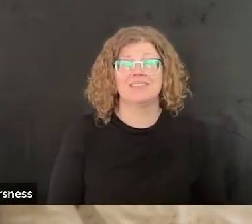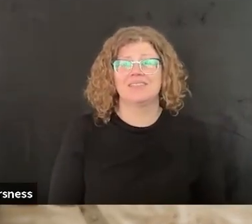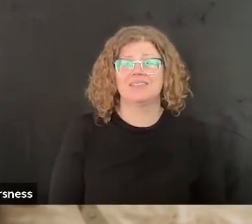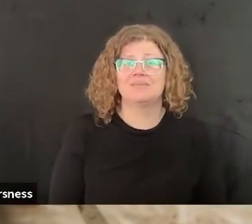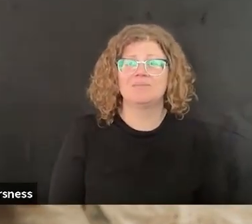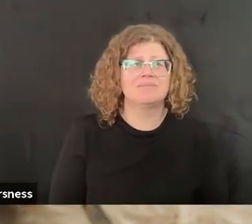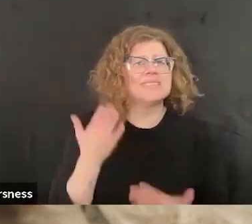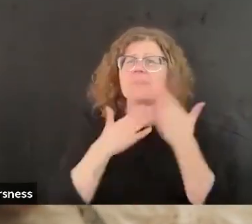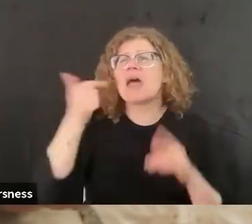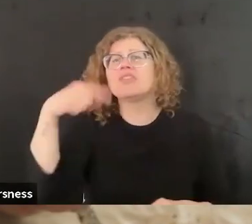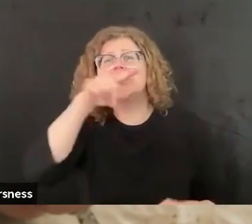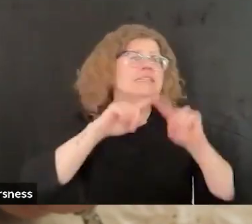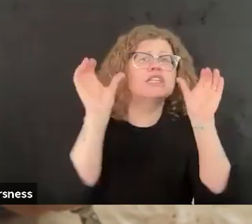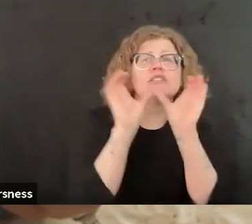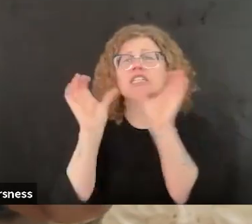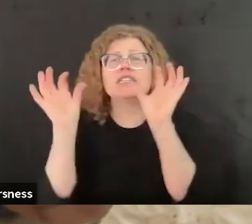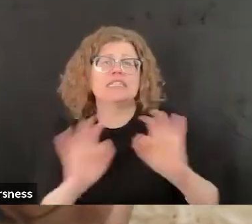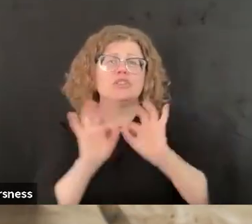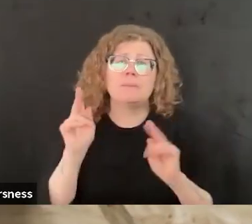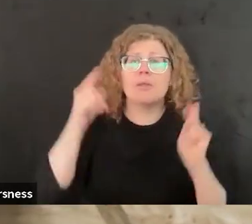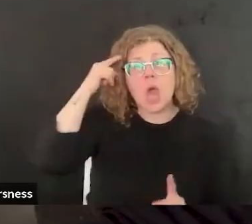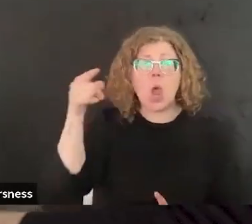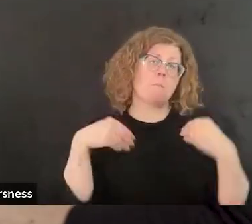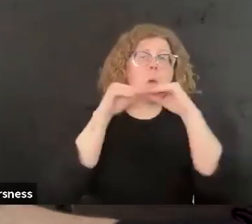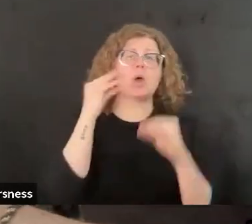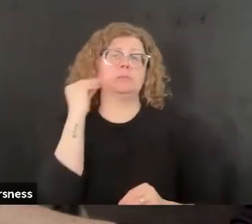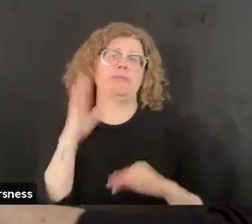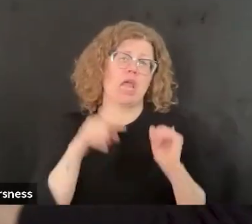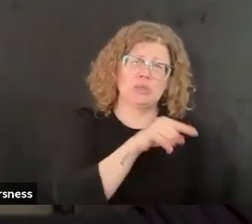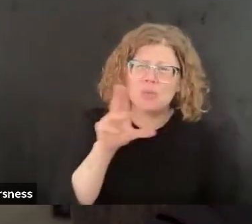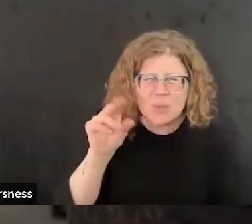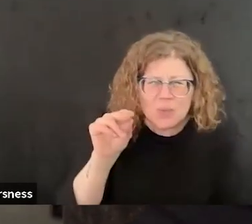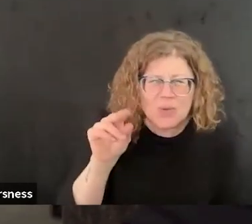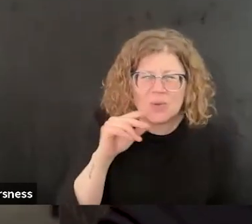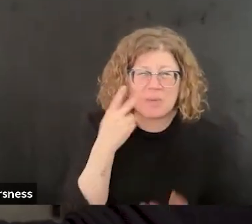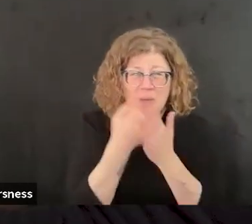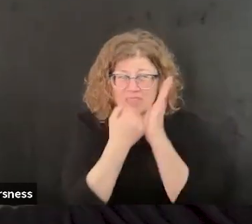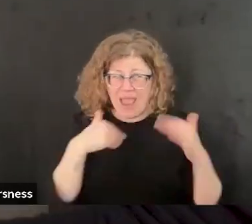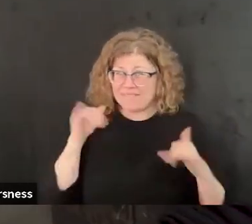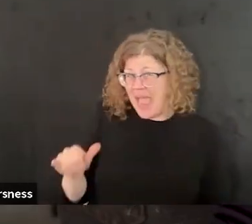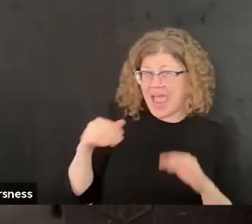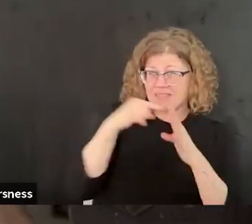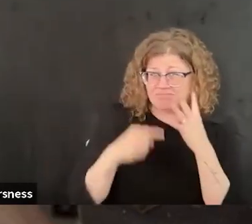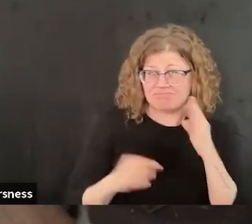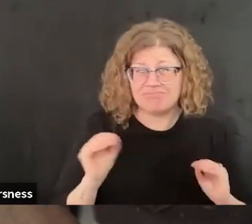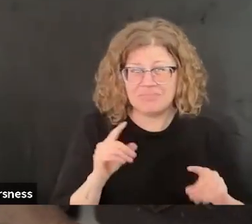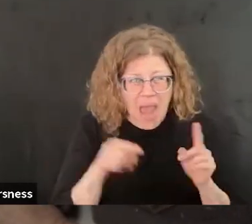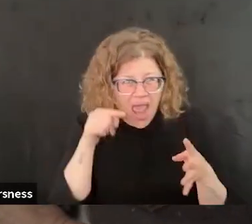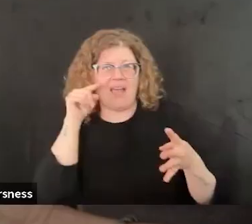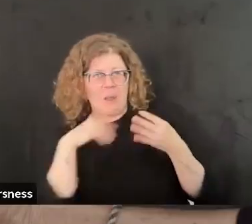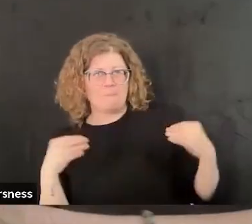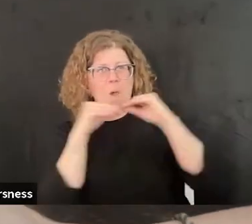than maybe some of the professional designations. Because it doesn't have a professional designation, doesn't make